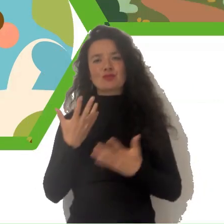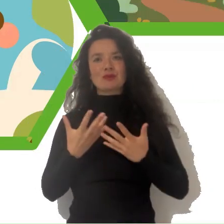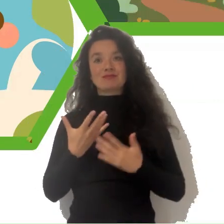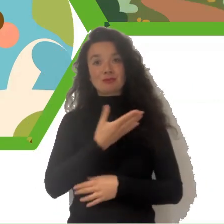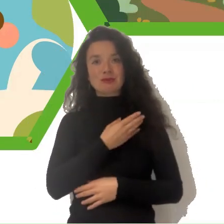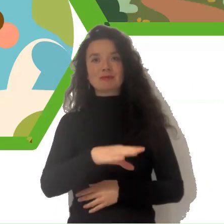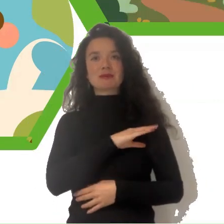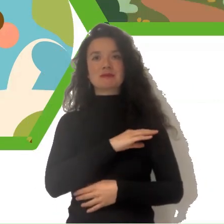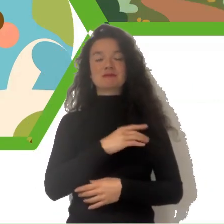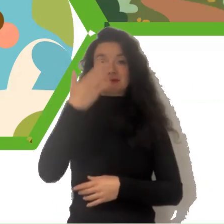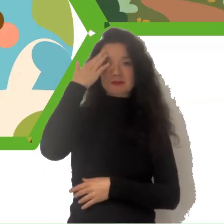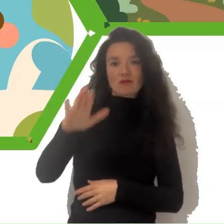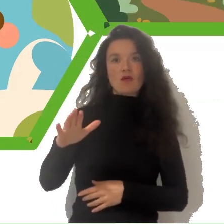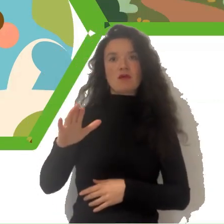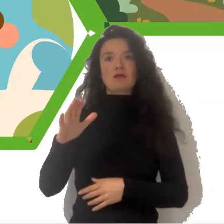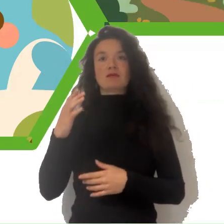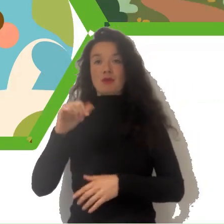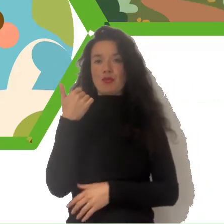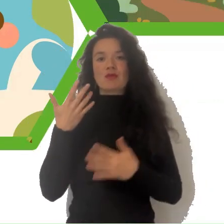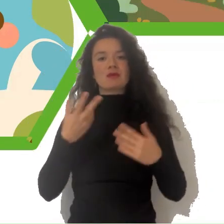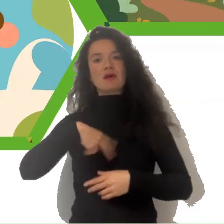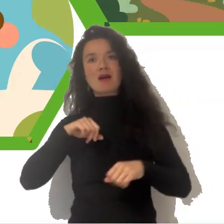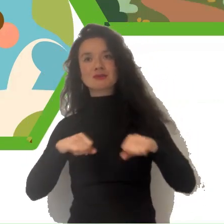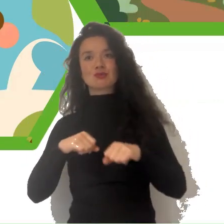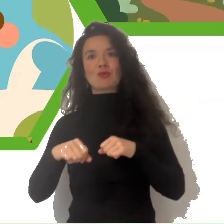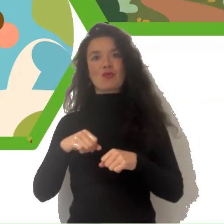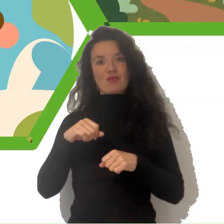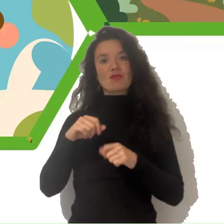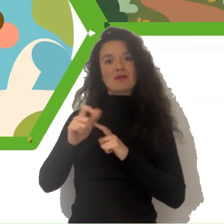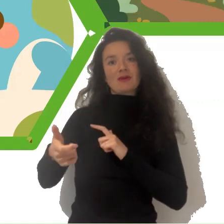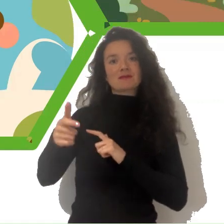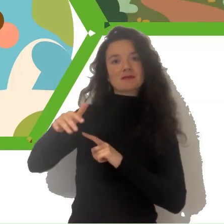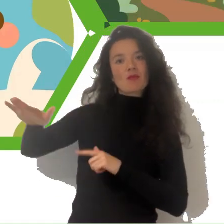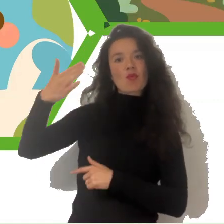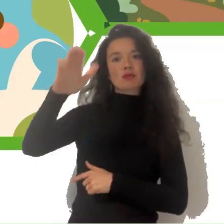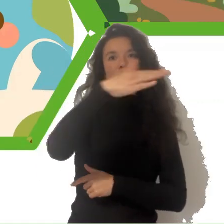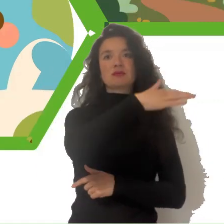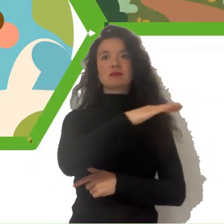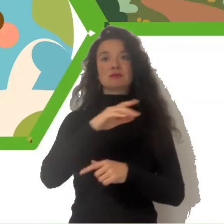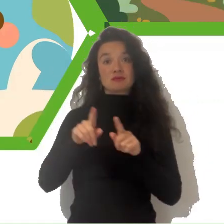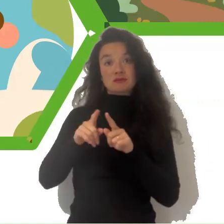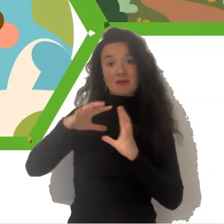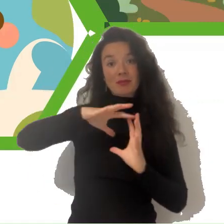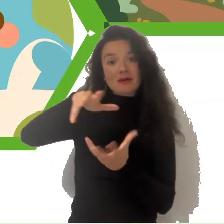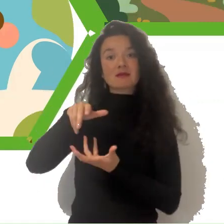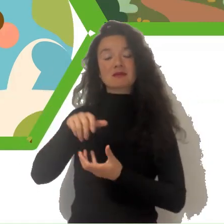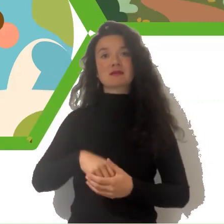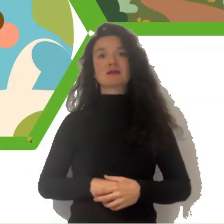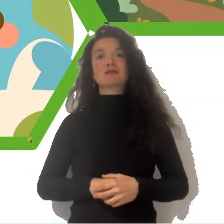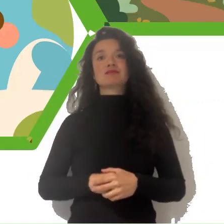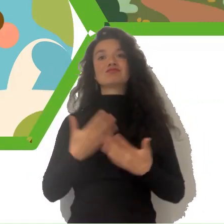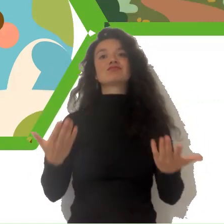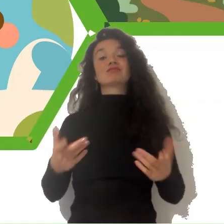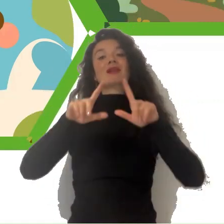basically understanding that nature deserves care as well. And curiosity,